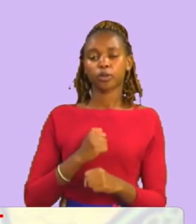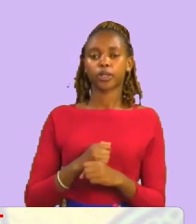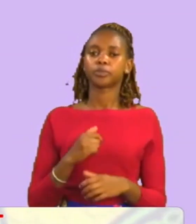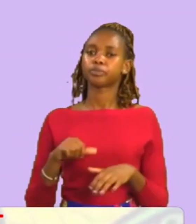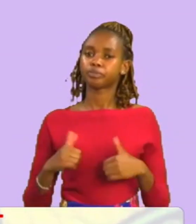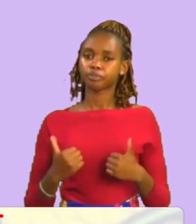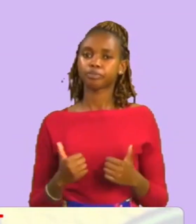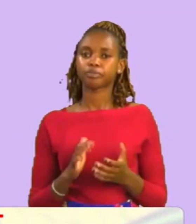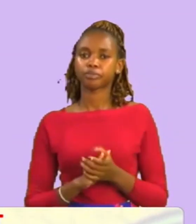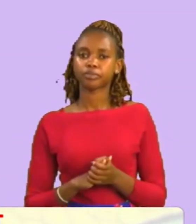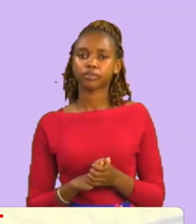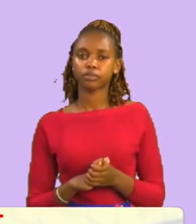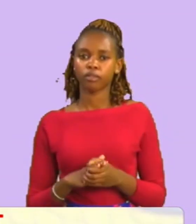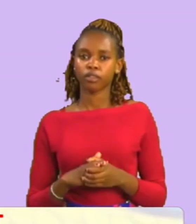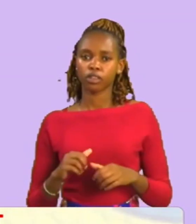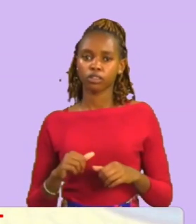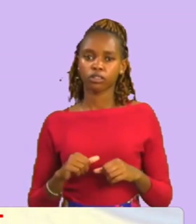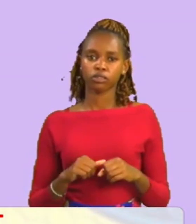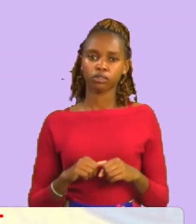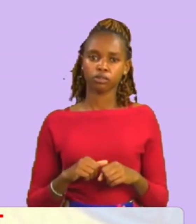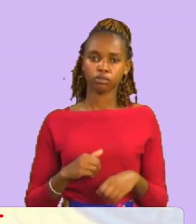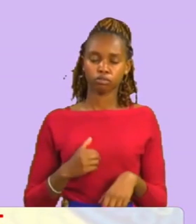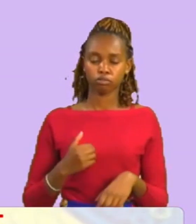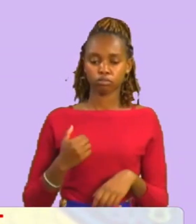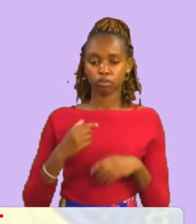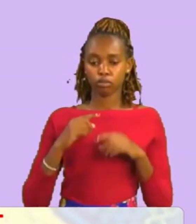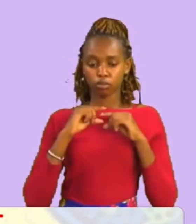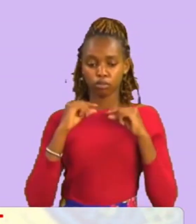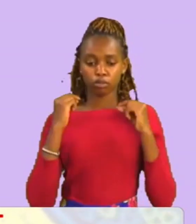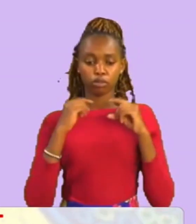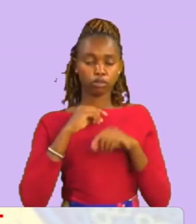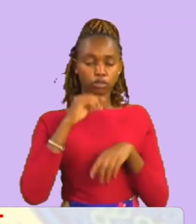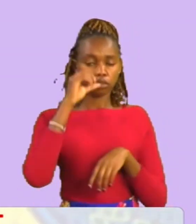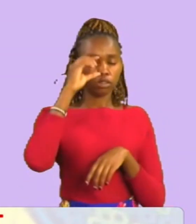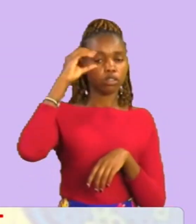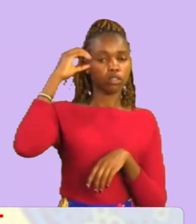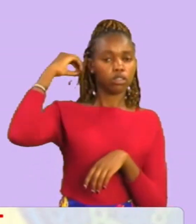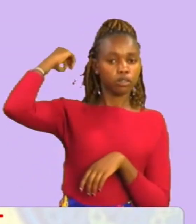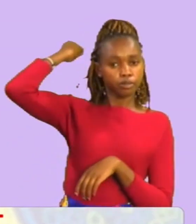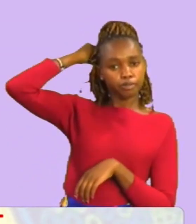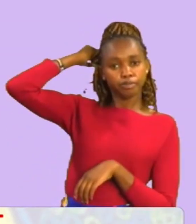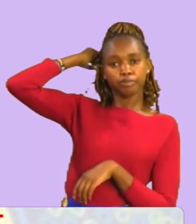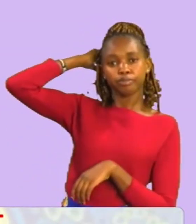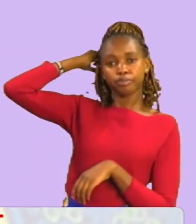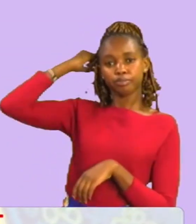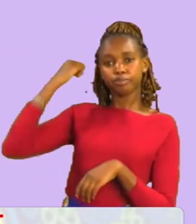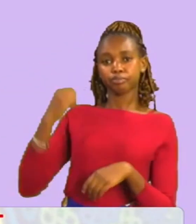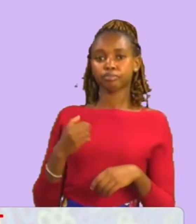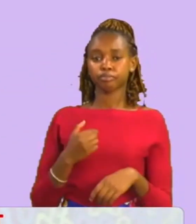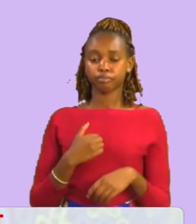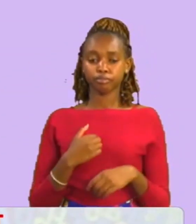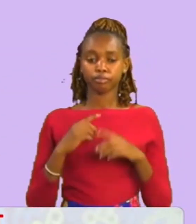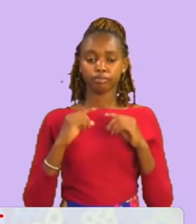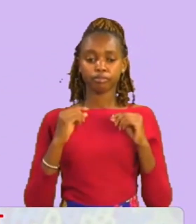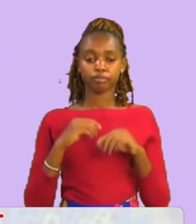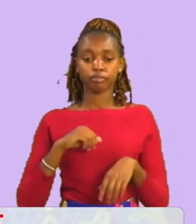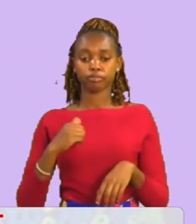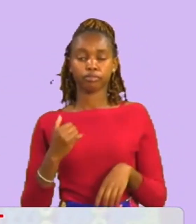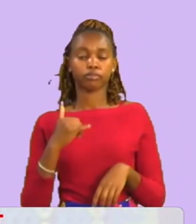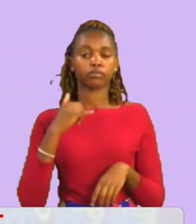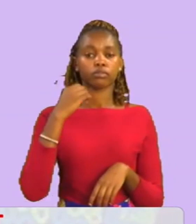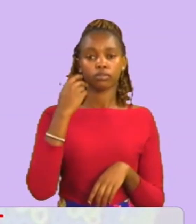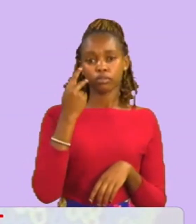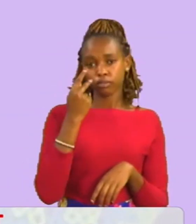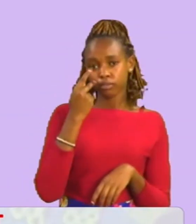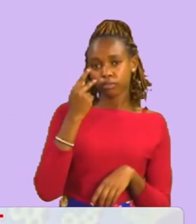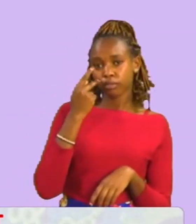wangu. Of course you've been with me and hold on kwa sherehe Mr. Bill Clinton of the ODHIAMBO entertainment captain. Na KHENDI Simply K Sans to be Rasta girl.